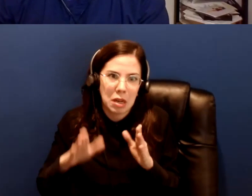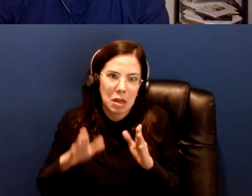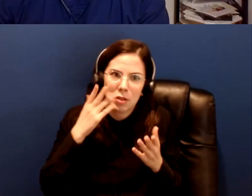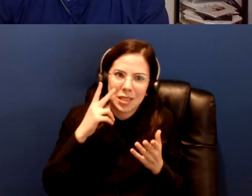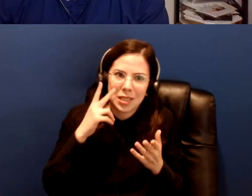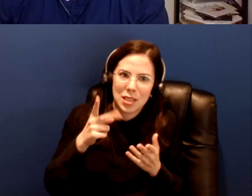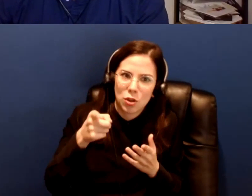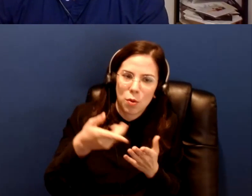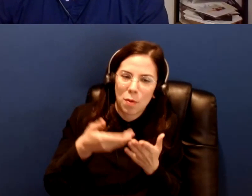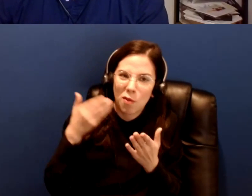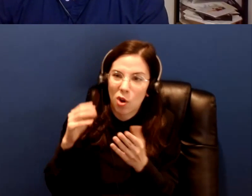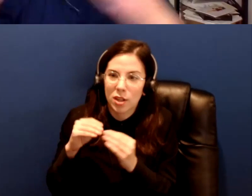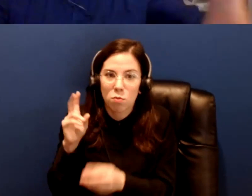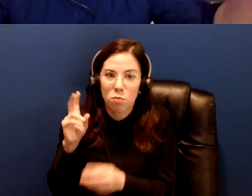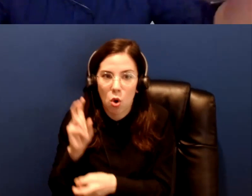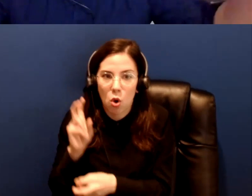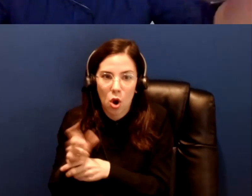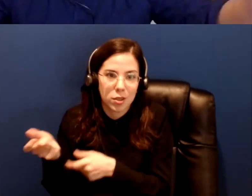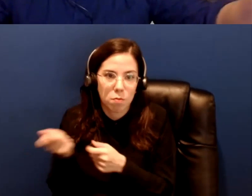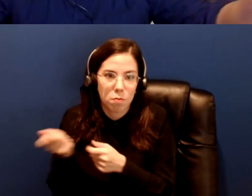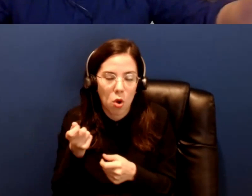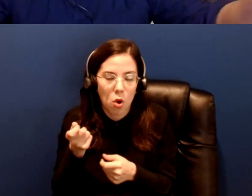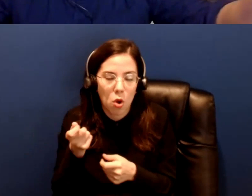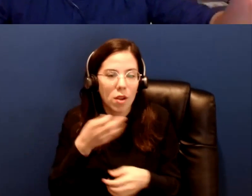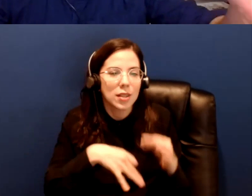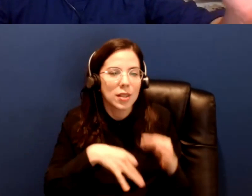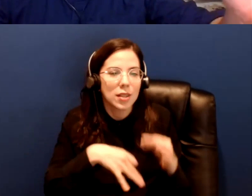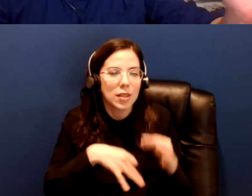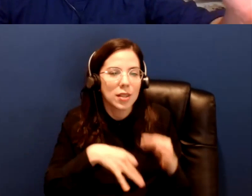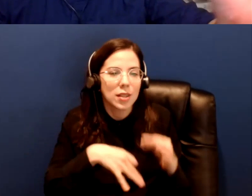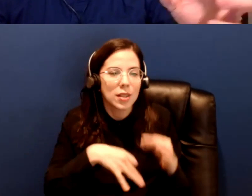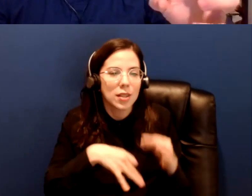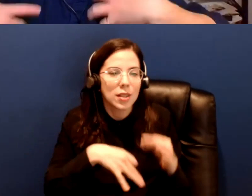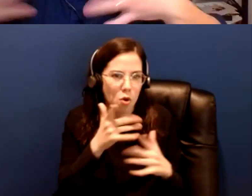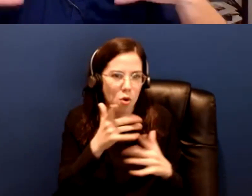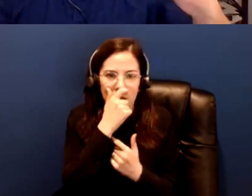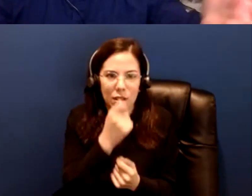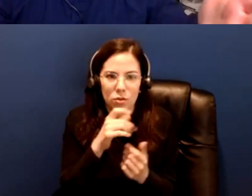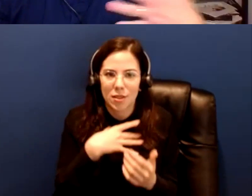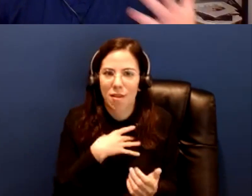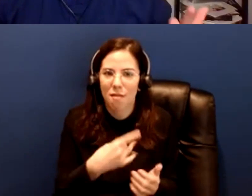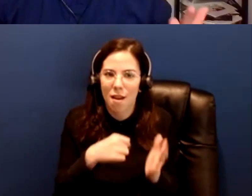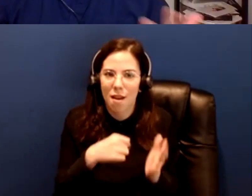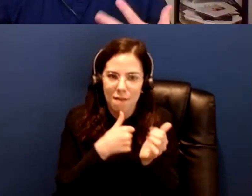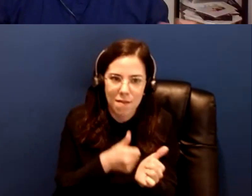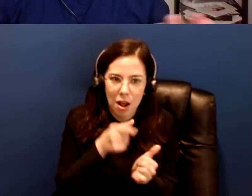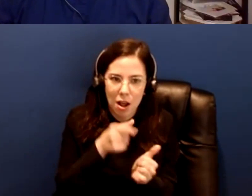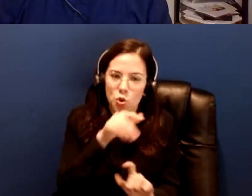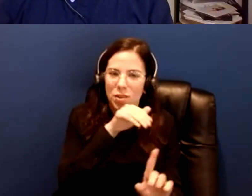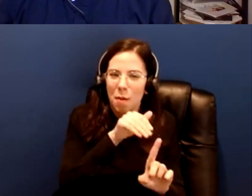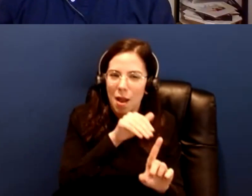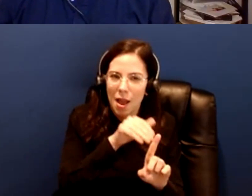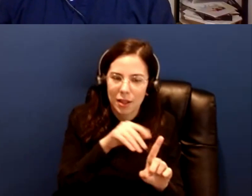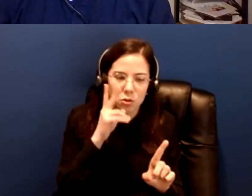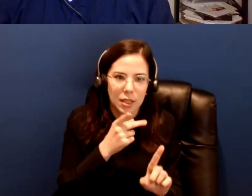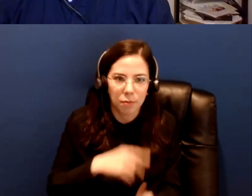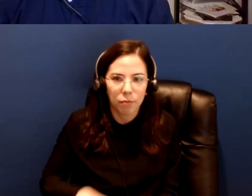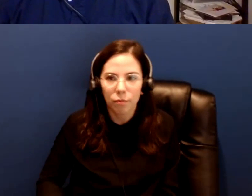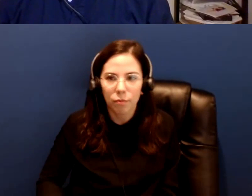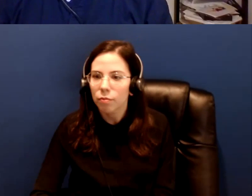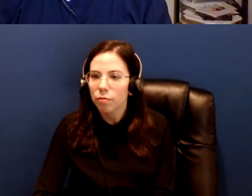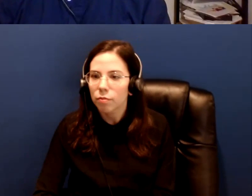It is to people who've already expressed interest in and serve them a reminder and make sure that their feed.